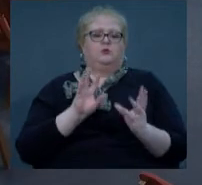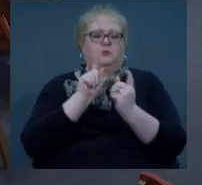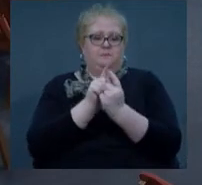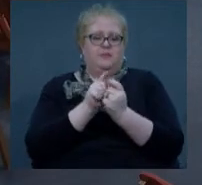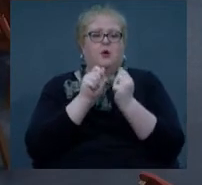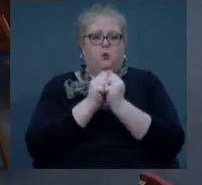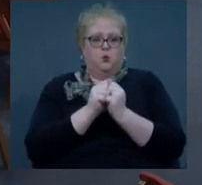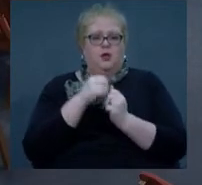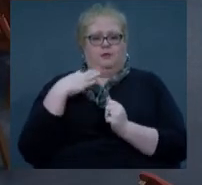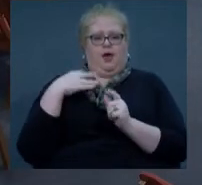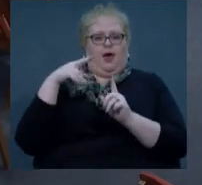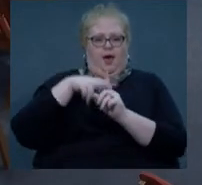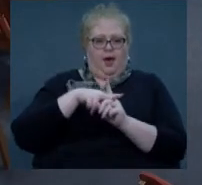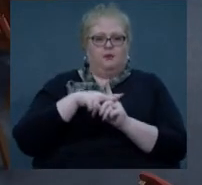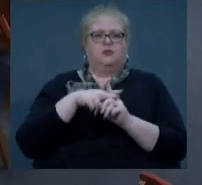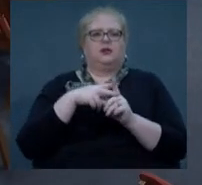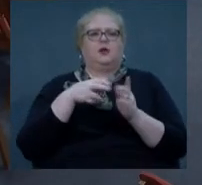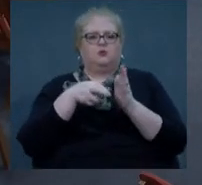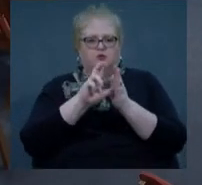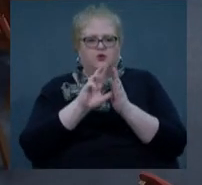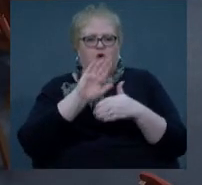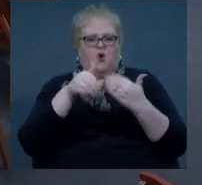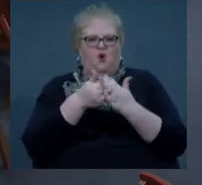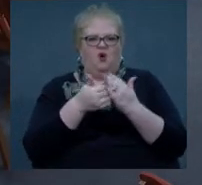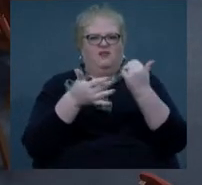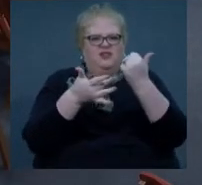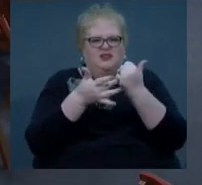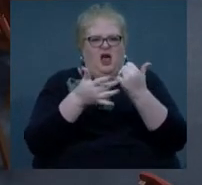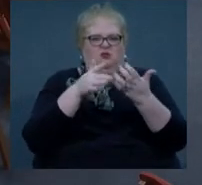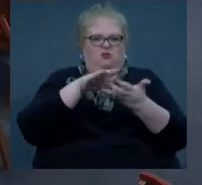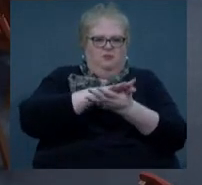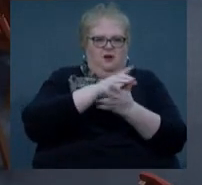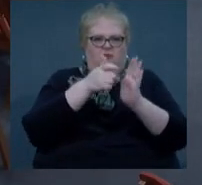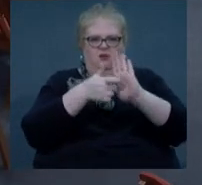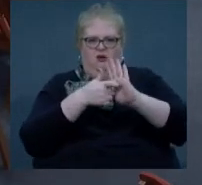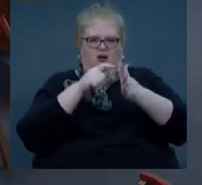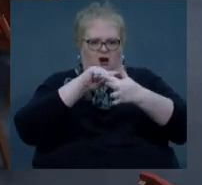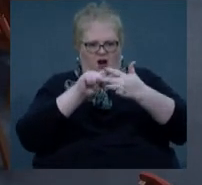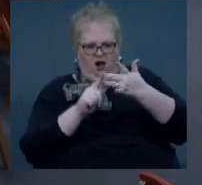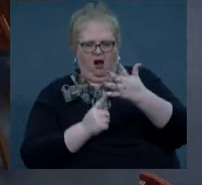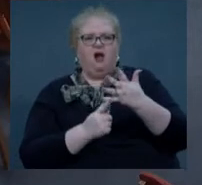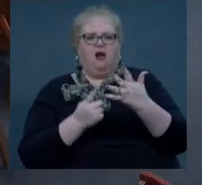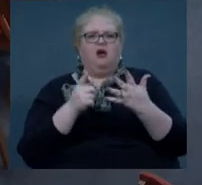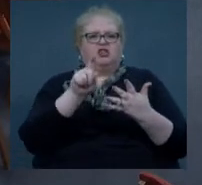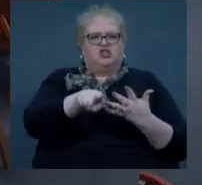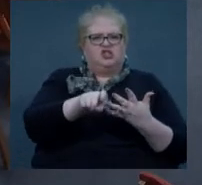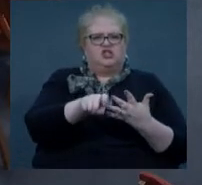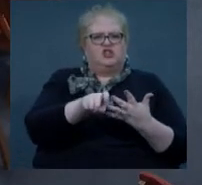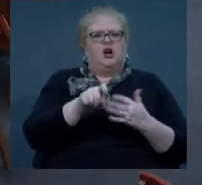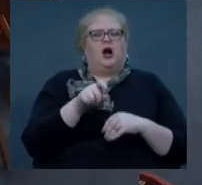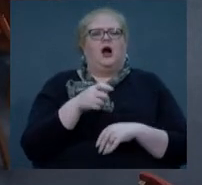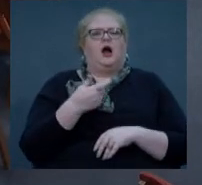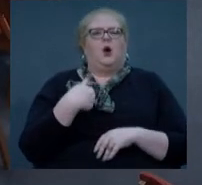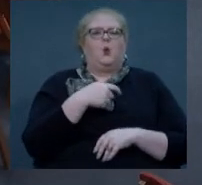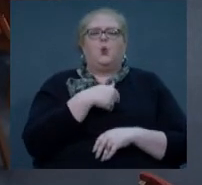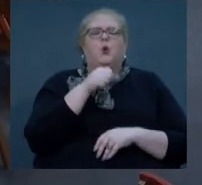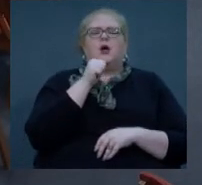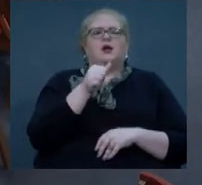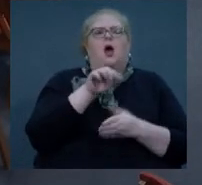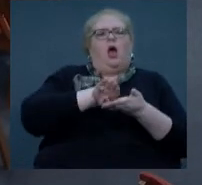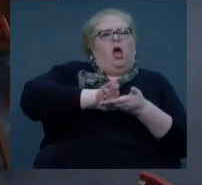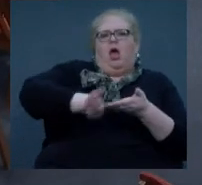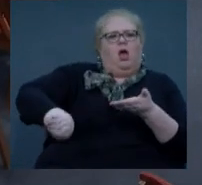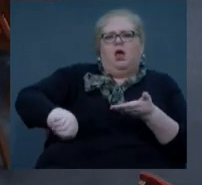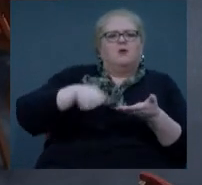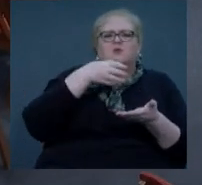that, the technical stuff and meeting with them, and that's not something that we're looking to remove. And I do